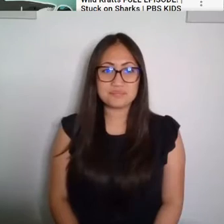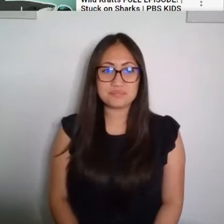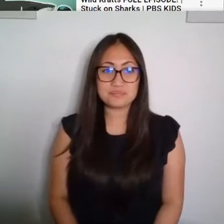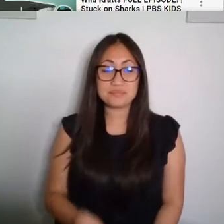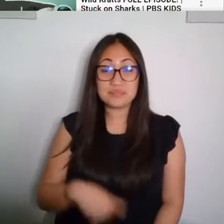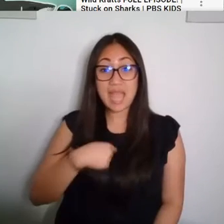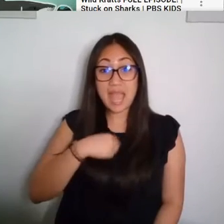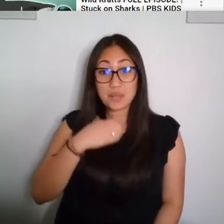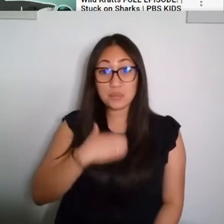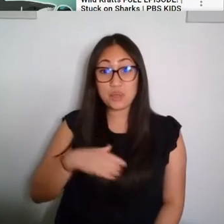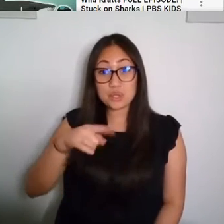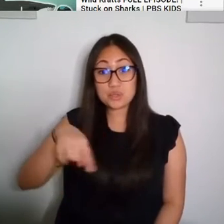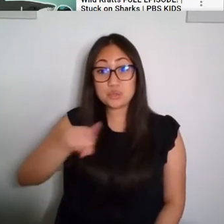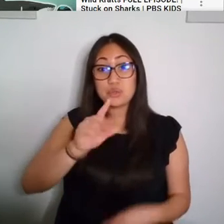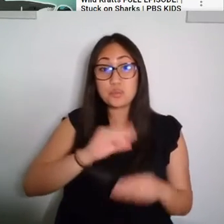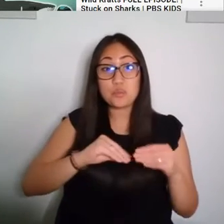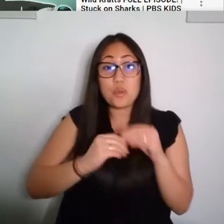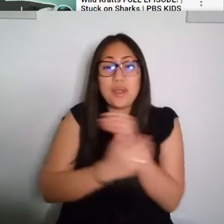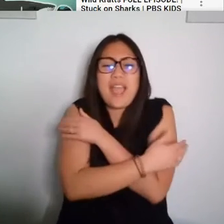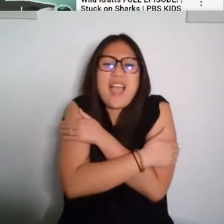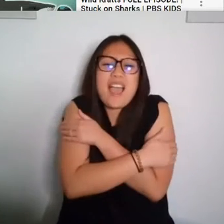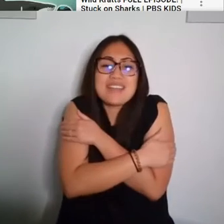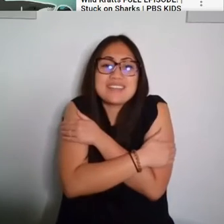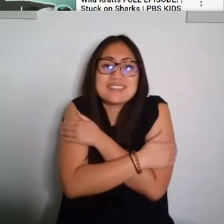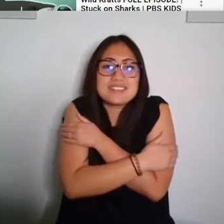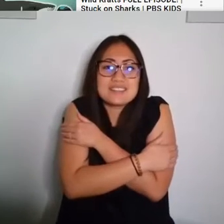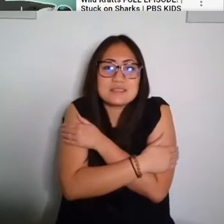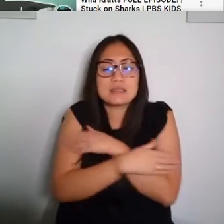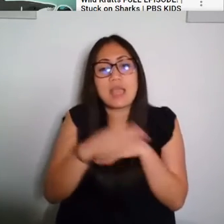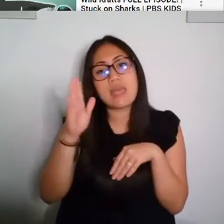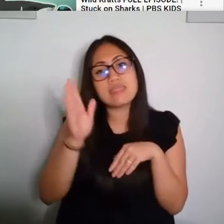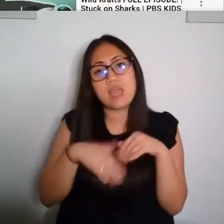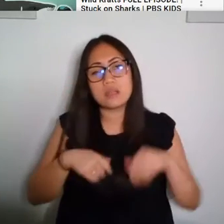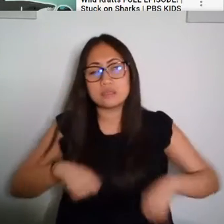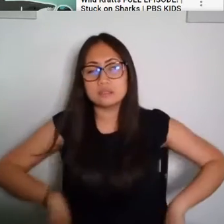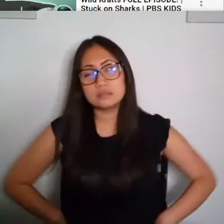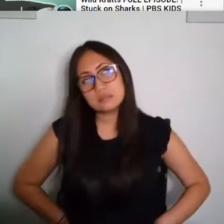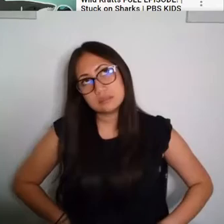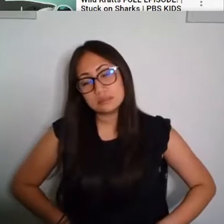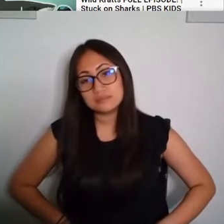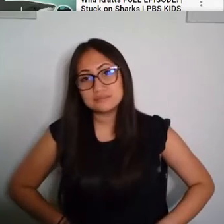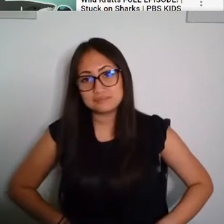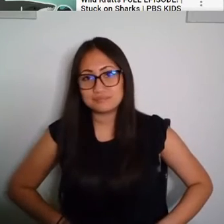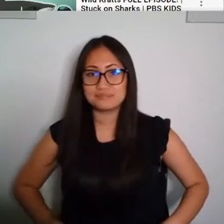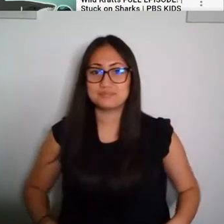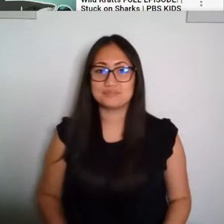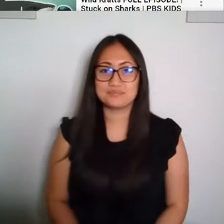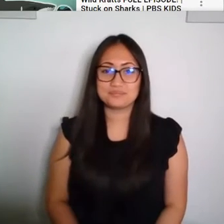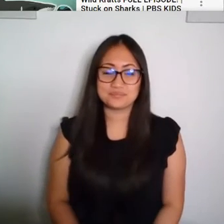I wish you more hugs than Uggs.